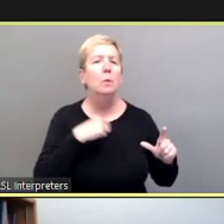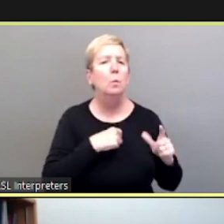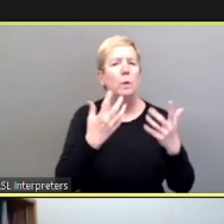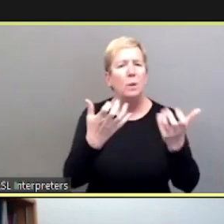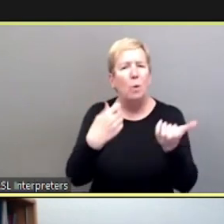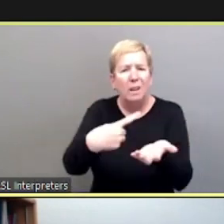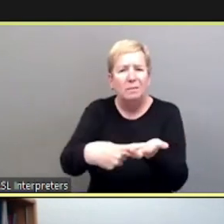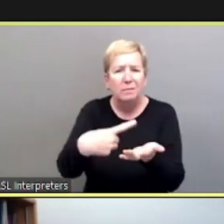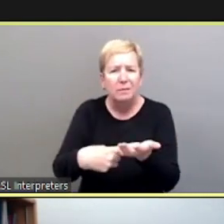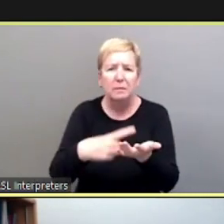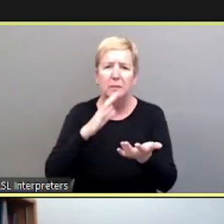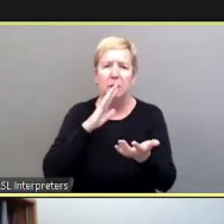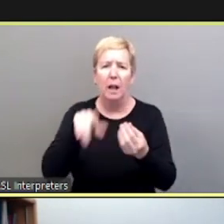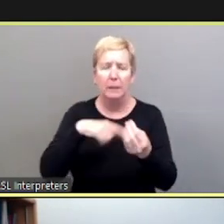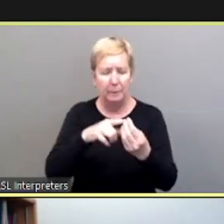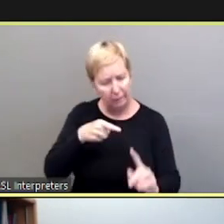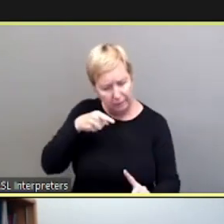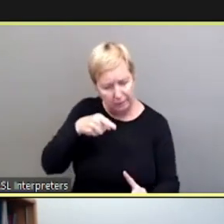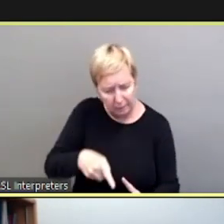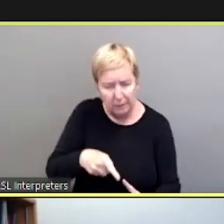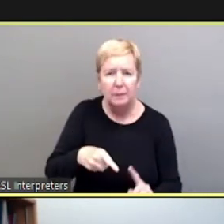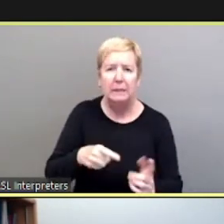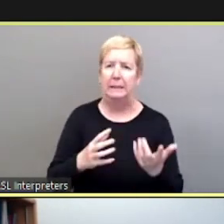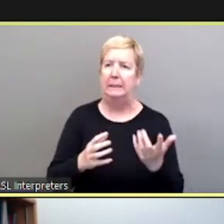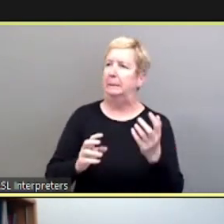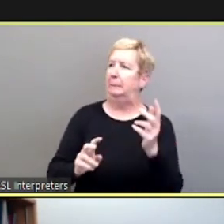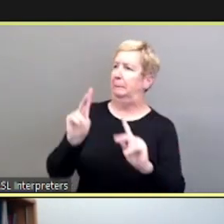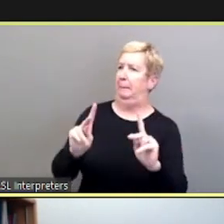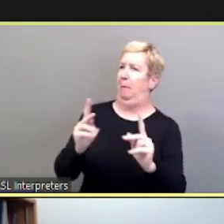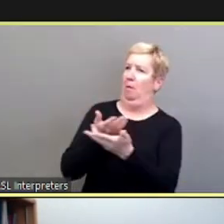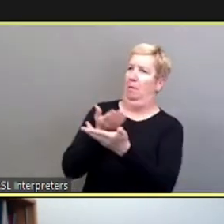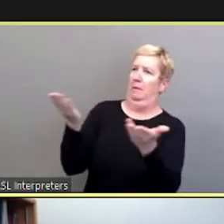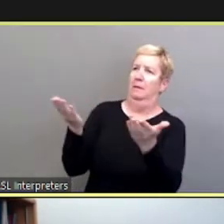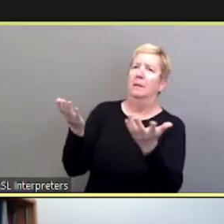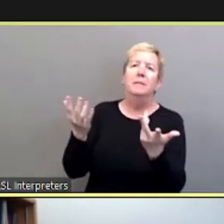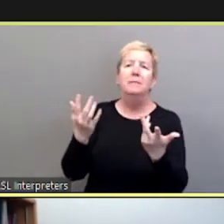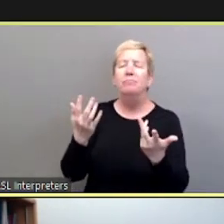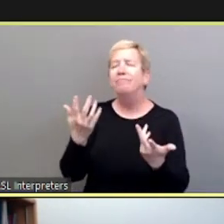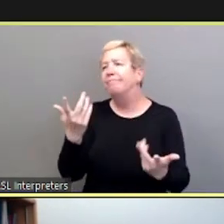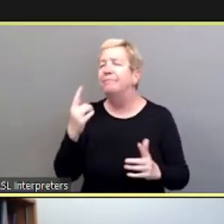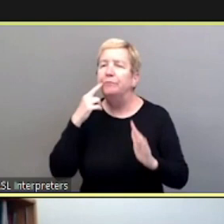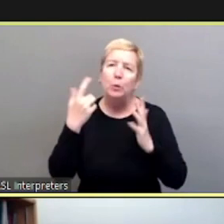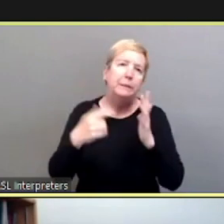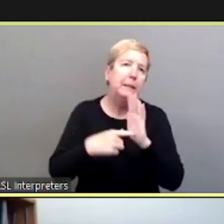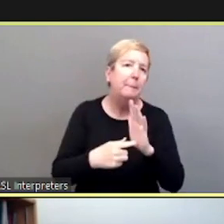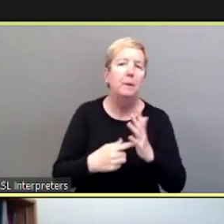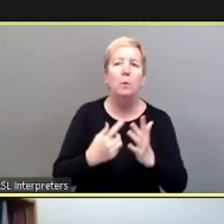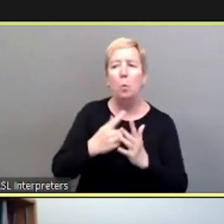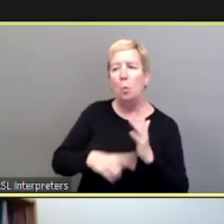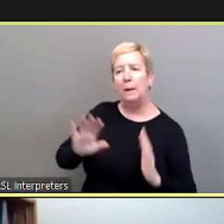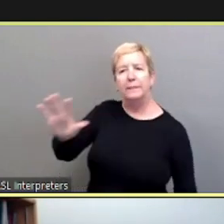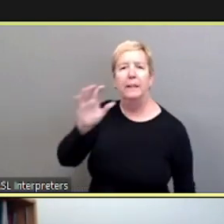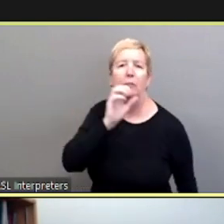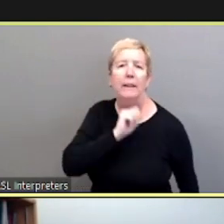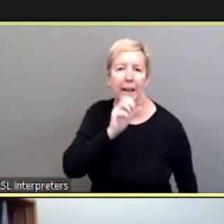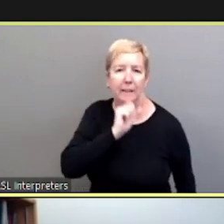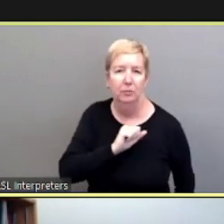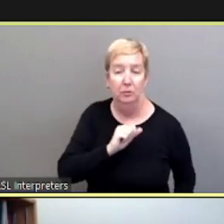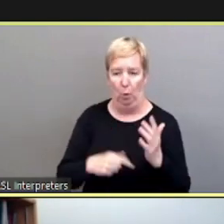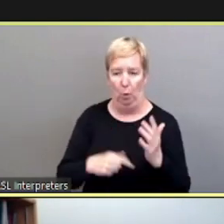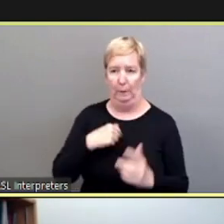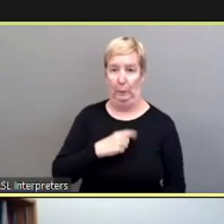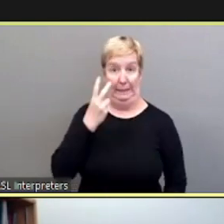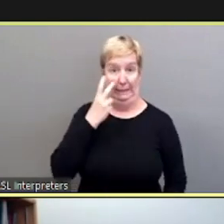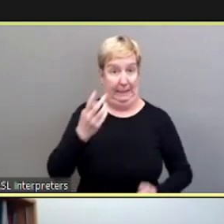bit about demographics, particularly age. So what are we seeing here in New Mexico